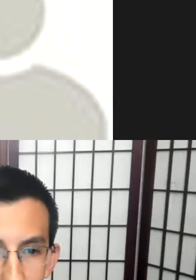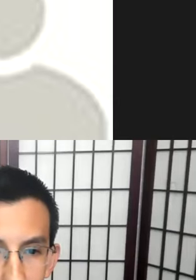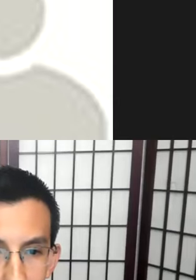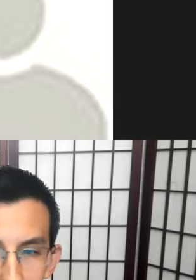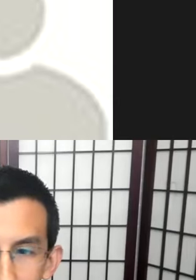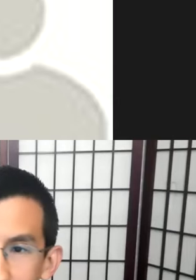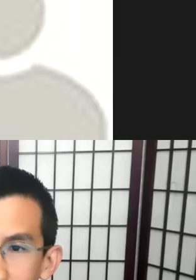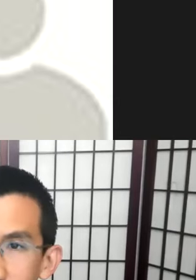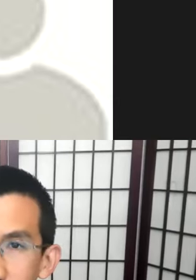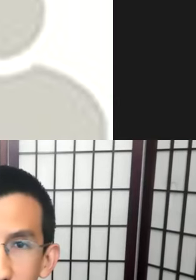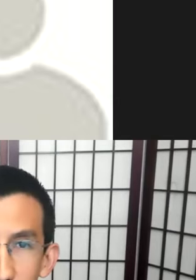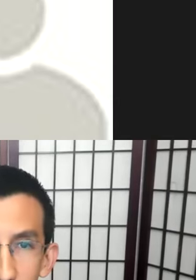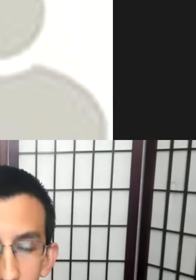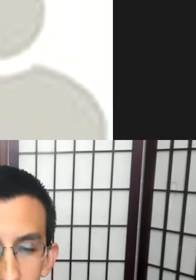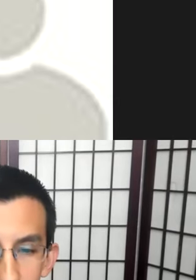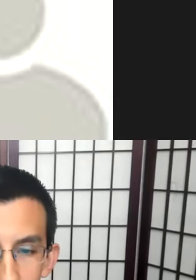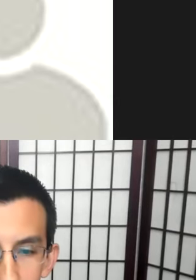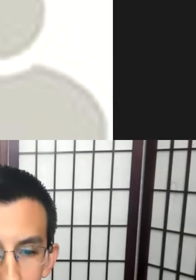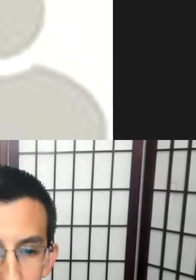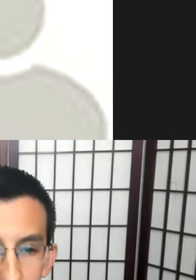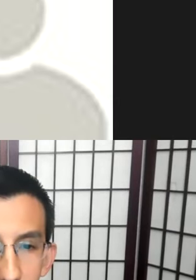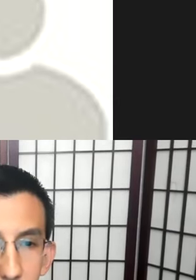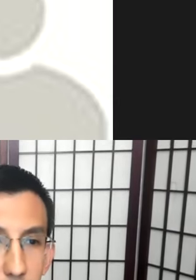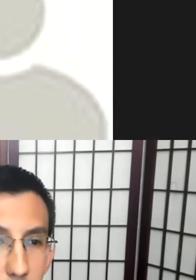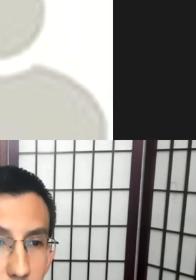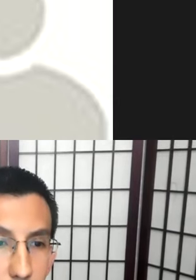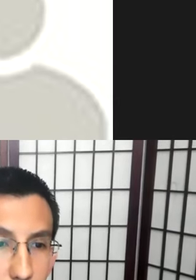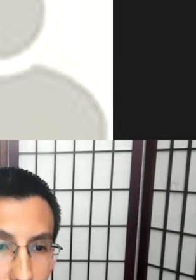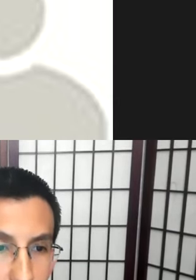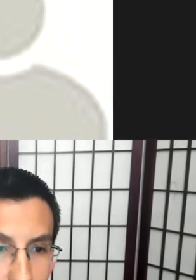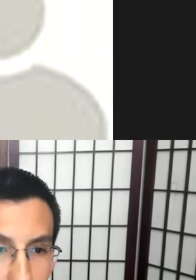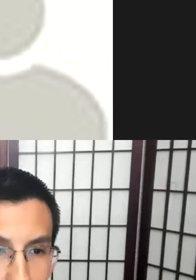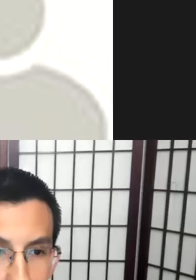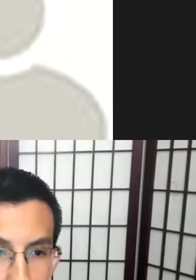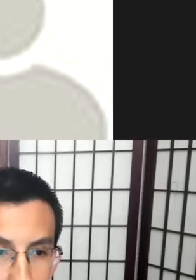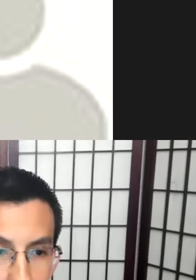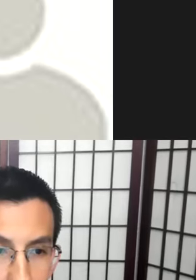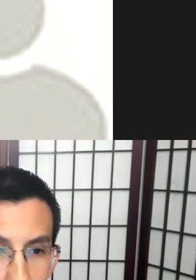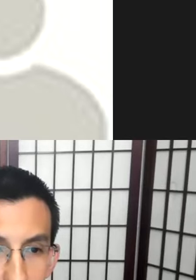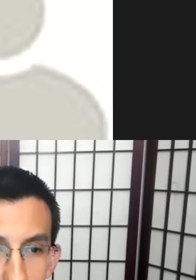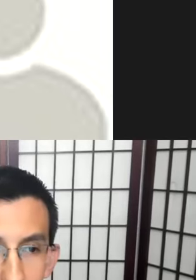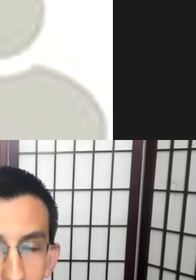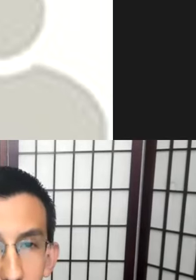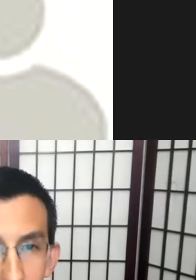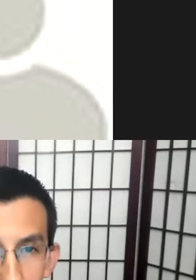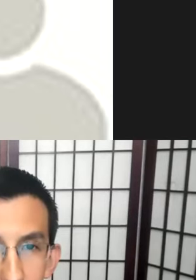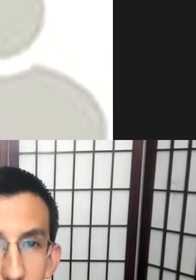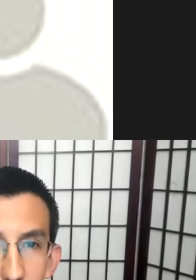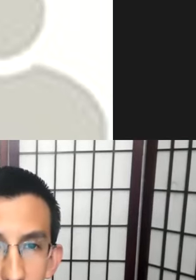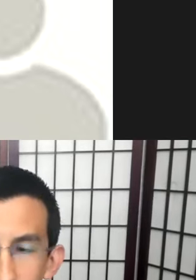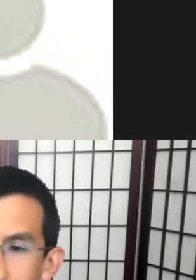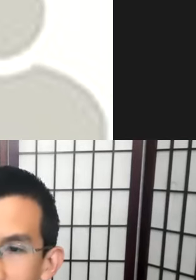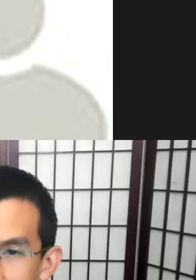playing active roles and disrupting institutional racism and increasing the relational quotient. And she also has a recommendation